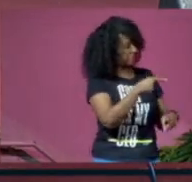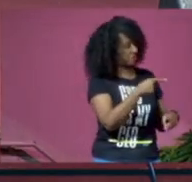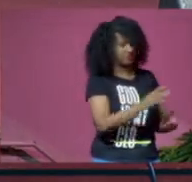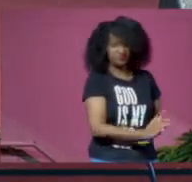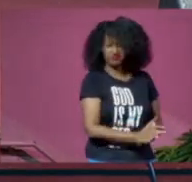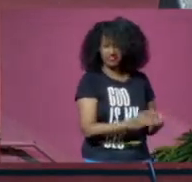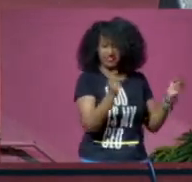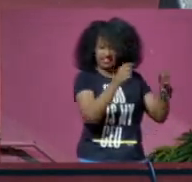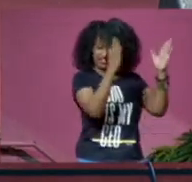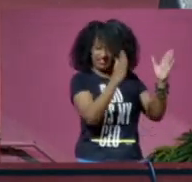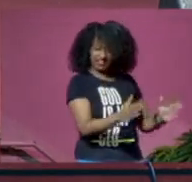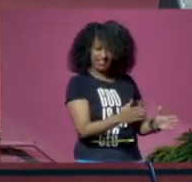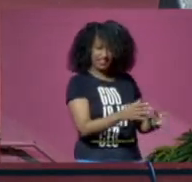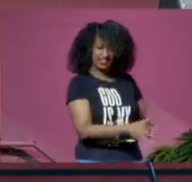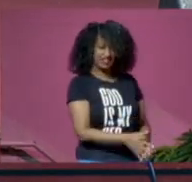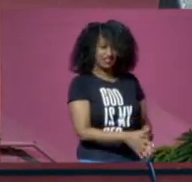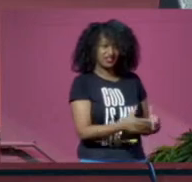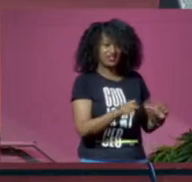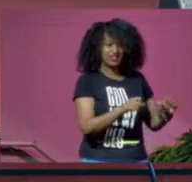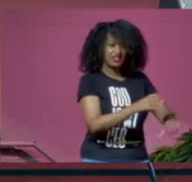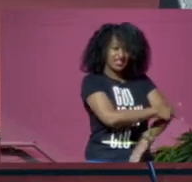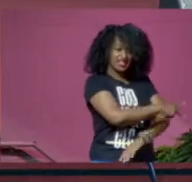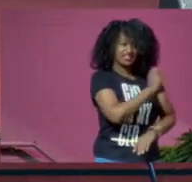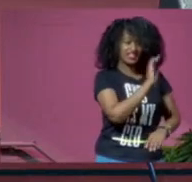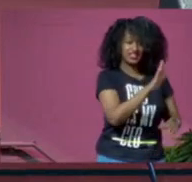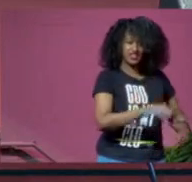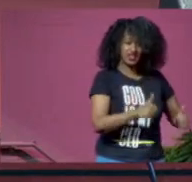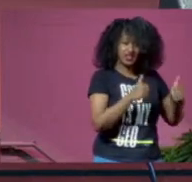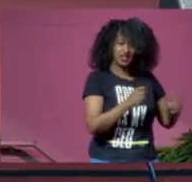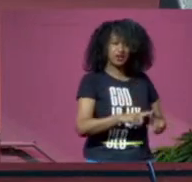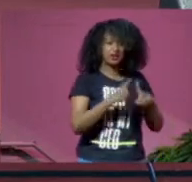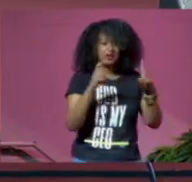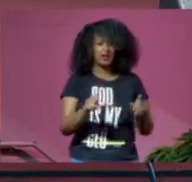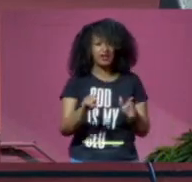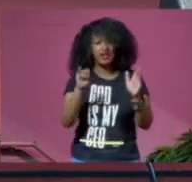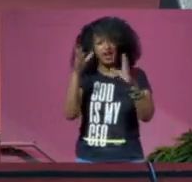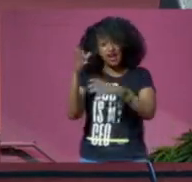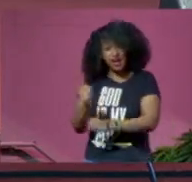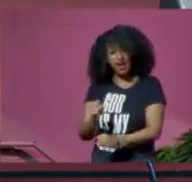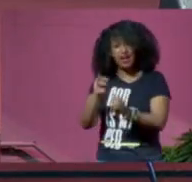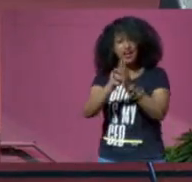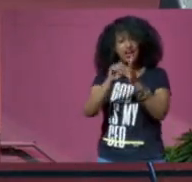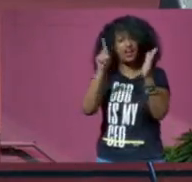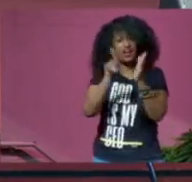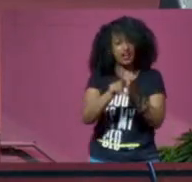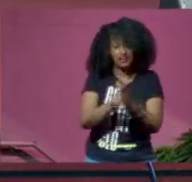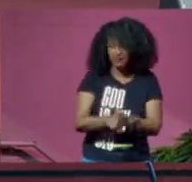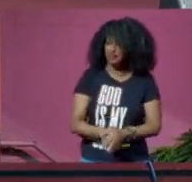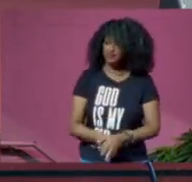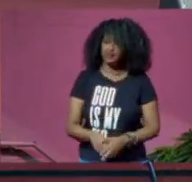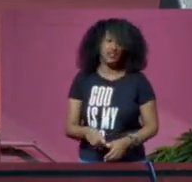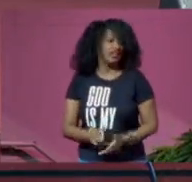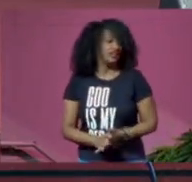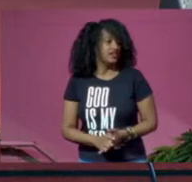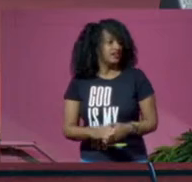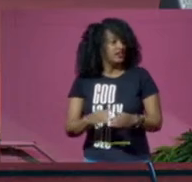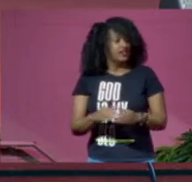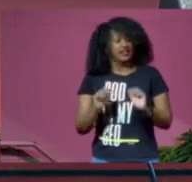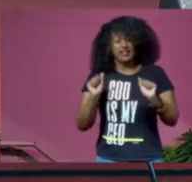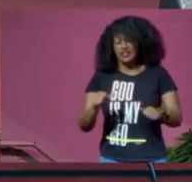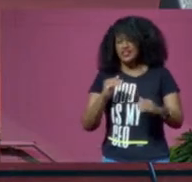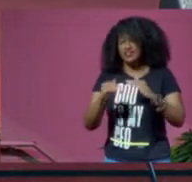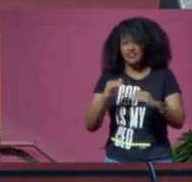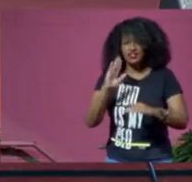haters take it from you, but hold on to who you are. Think of life as your dream house. You can fix it up any way that you want